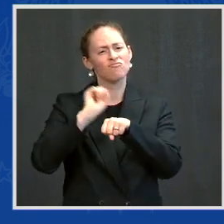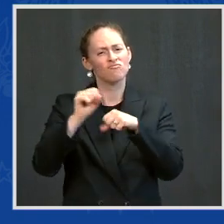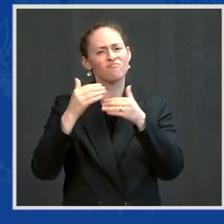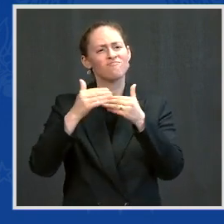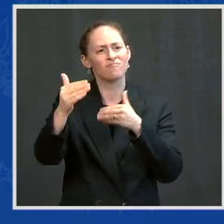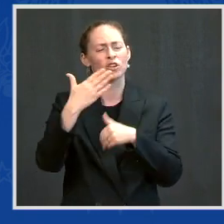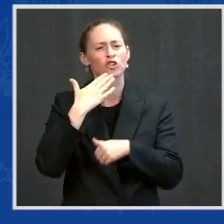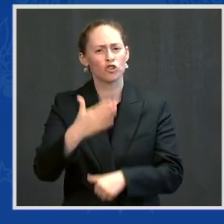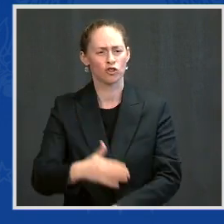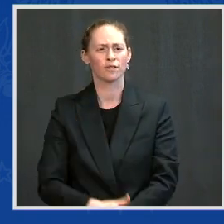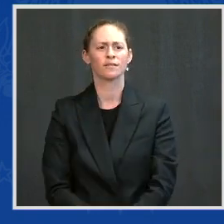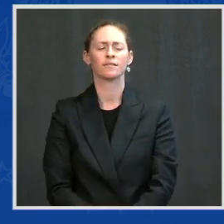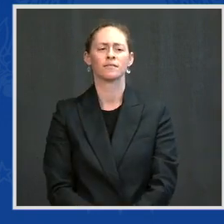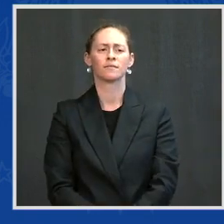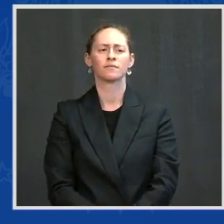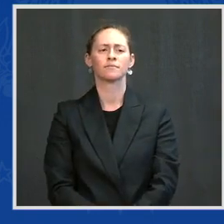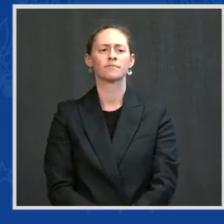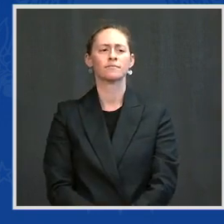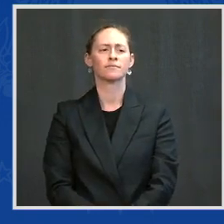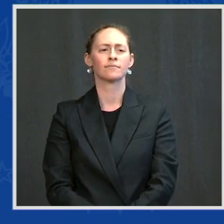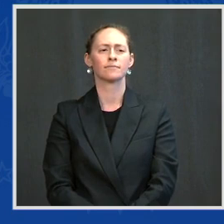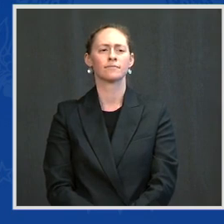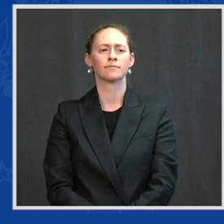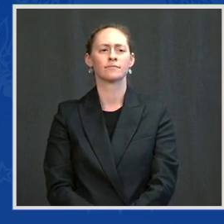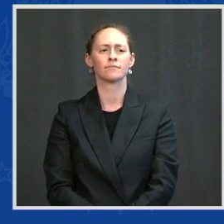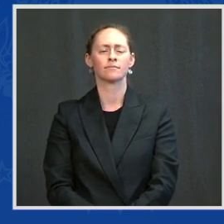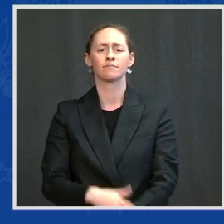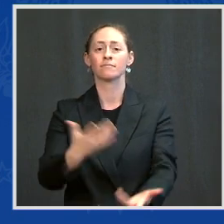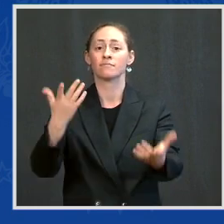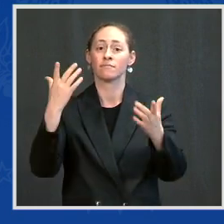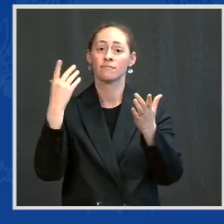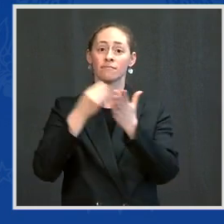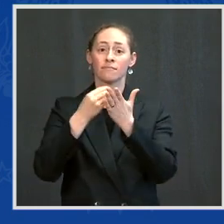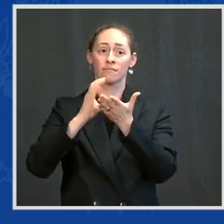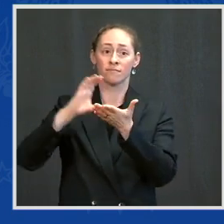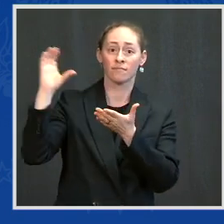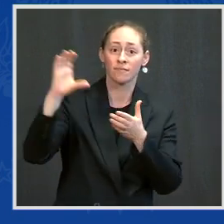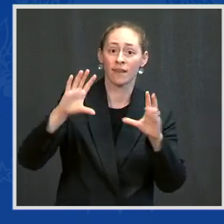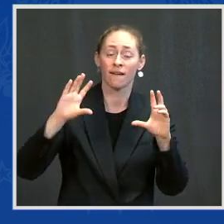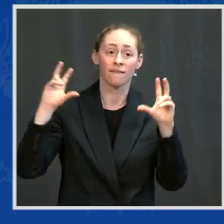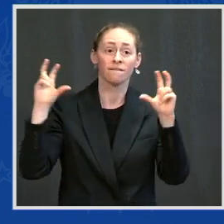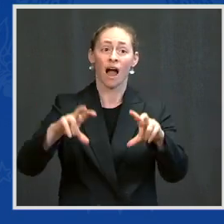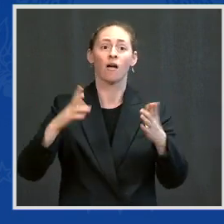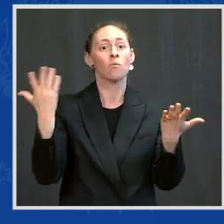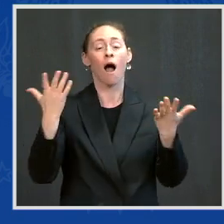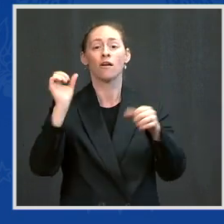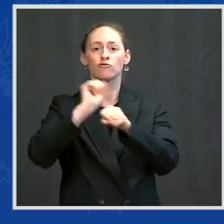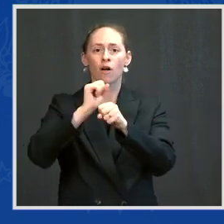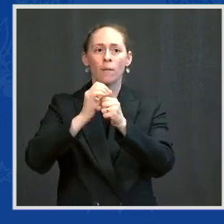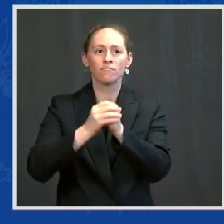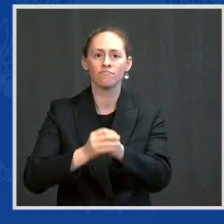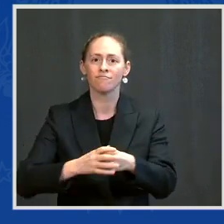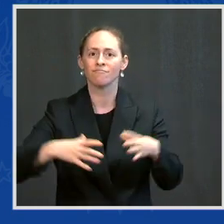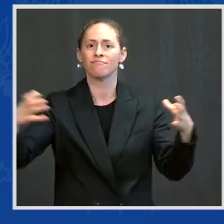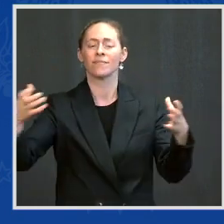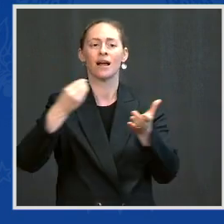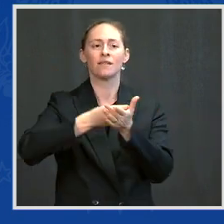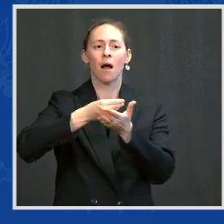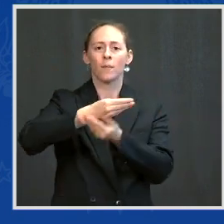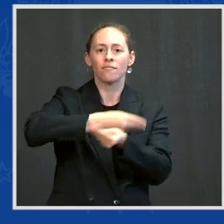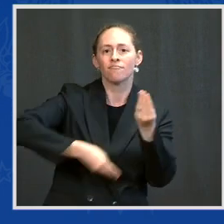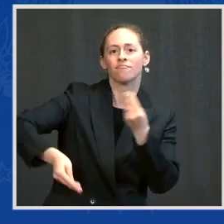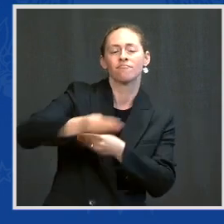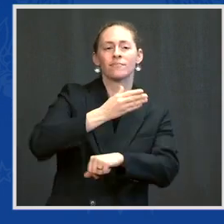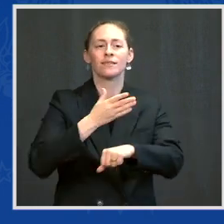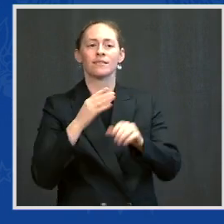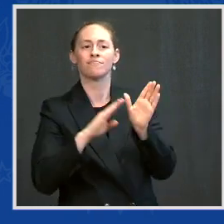jobs of the future right here in the United States. And they're going to help fortify and secure the supply chains for things like semiconductors and